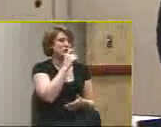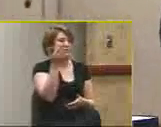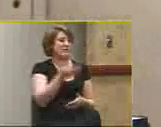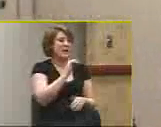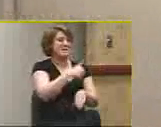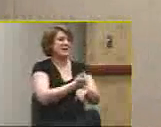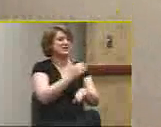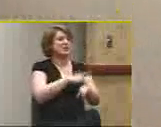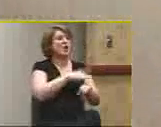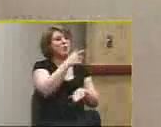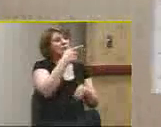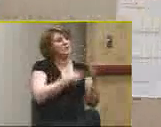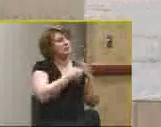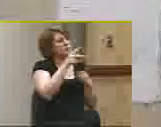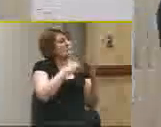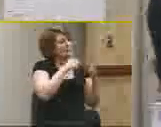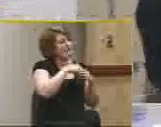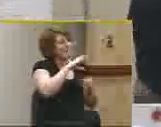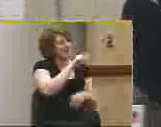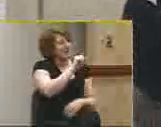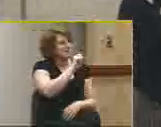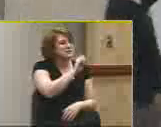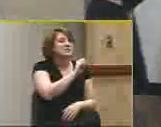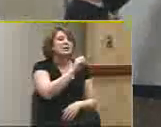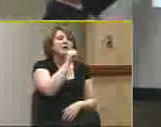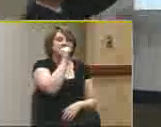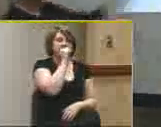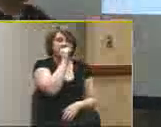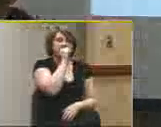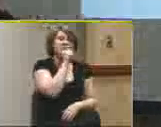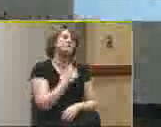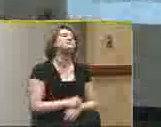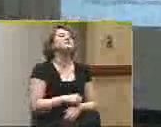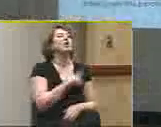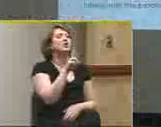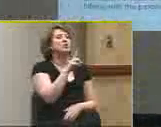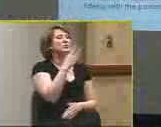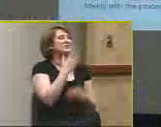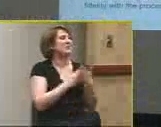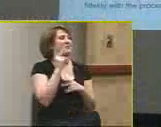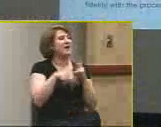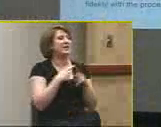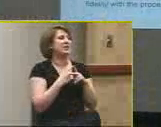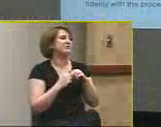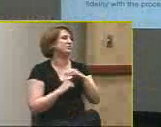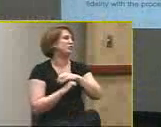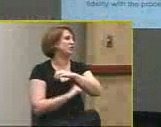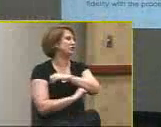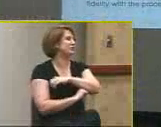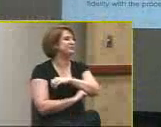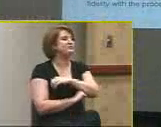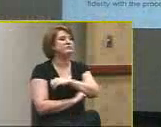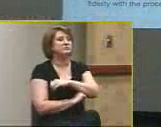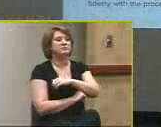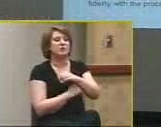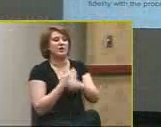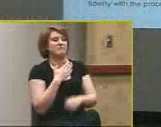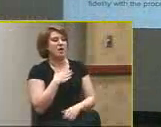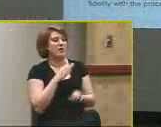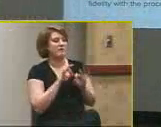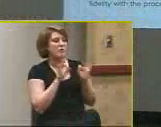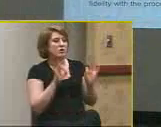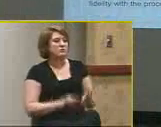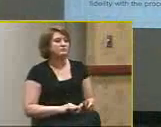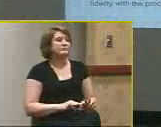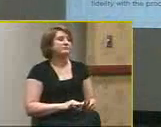you read in that little case. Use some sort of structure. You've got your form. You got my form. You can get the facts. You've